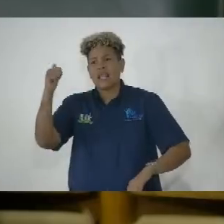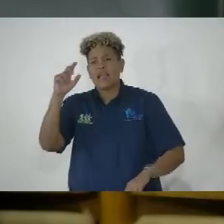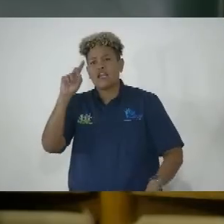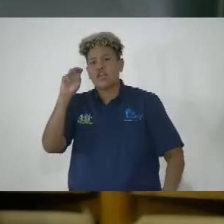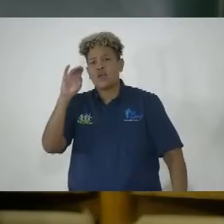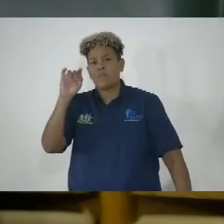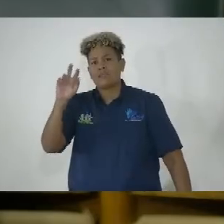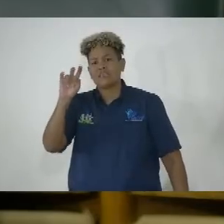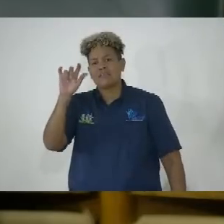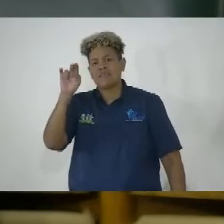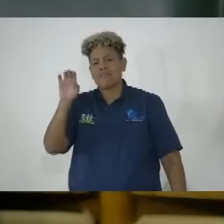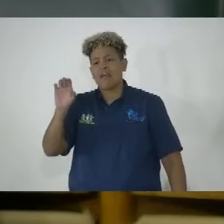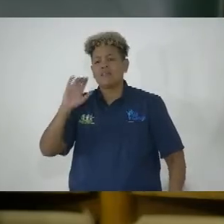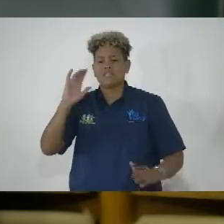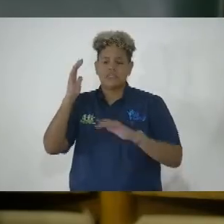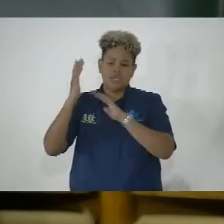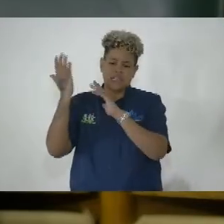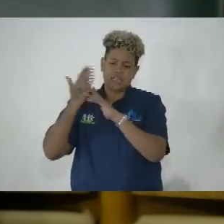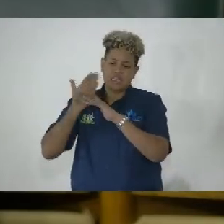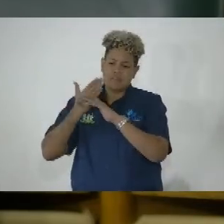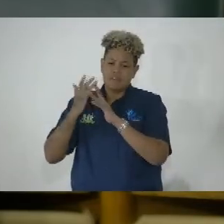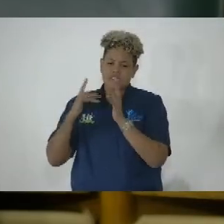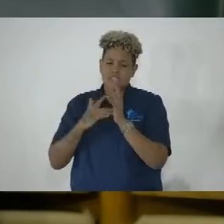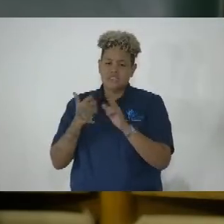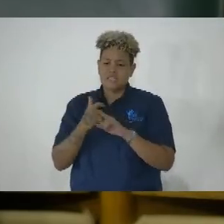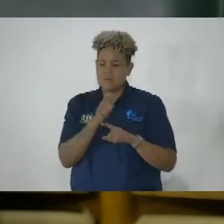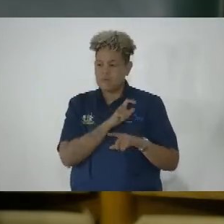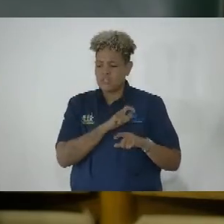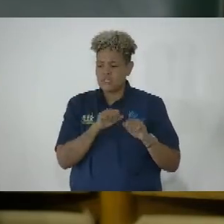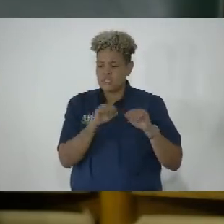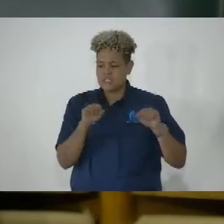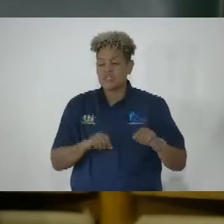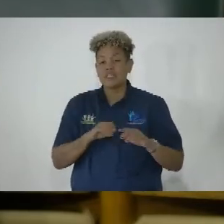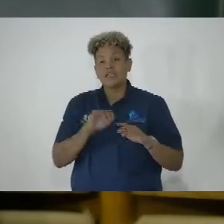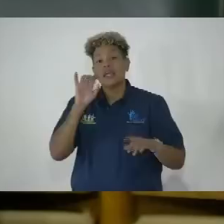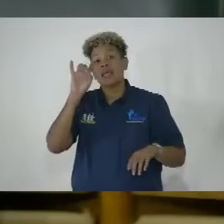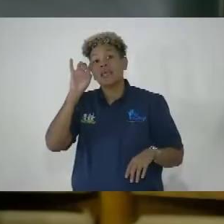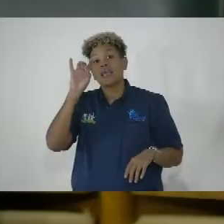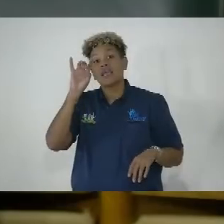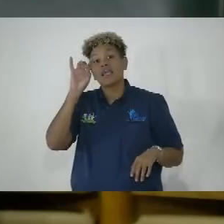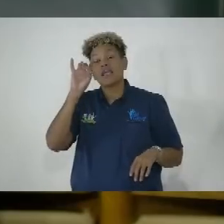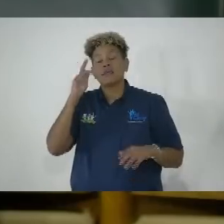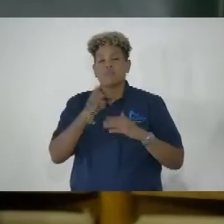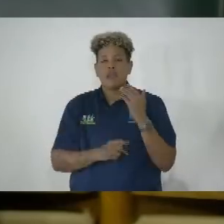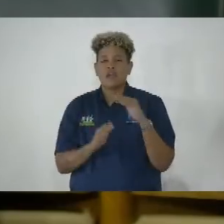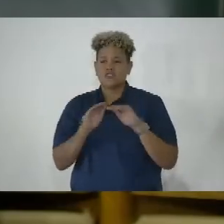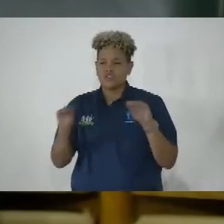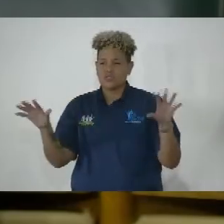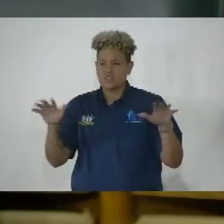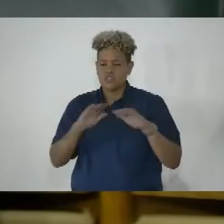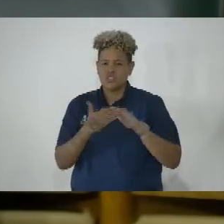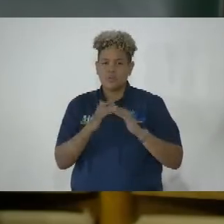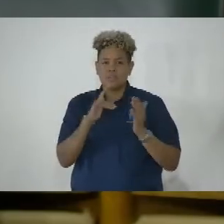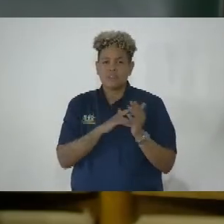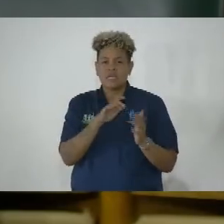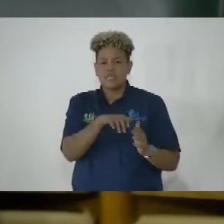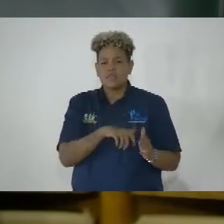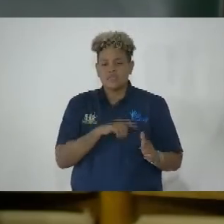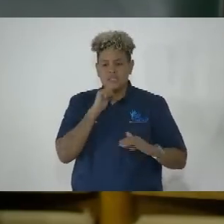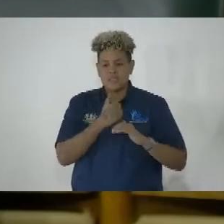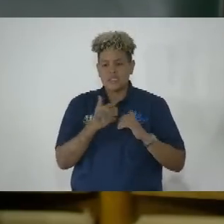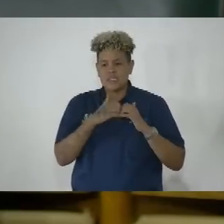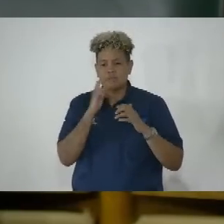violence intervention centers at police stations in 8 parishes across Jamaica. Centers are to be established in